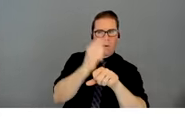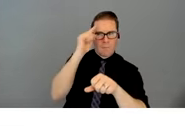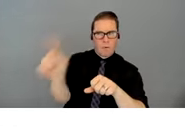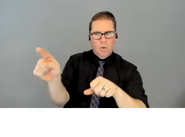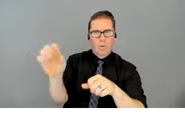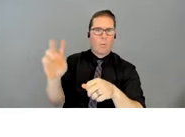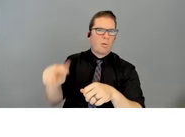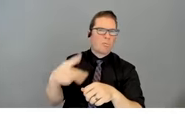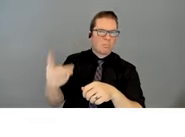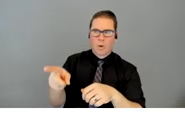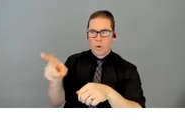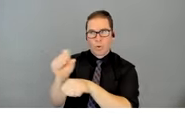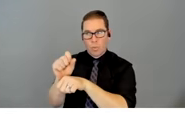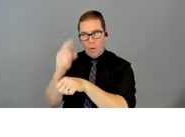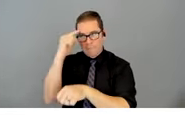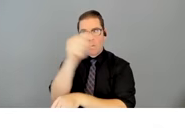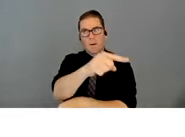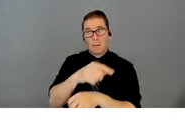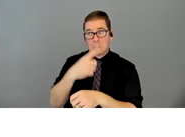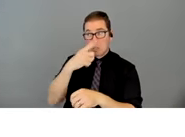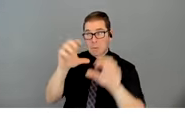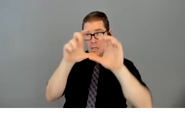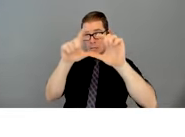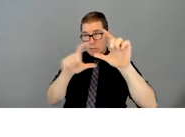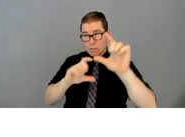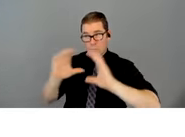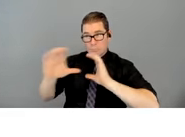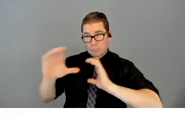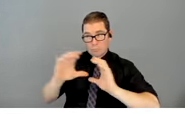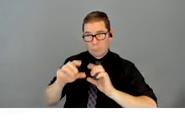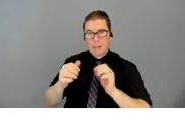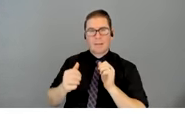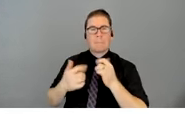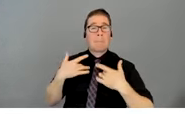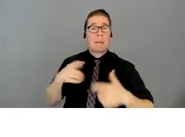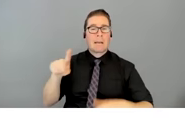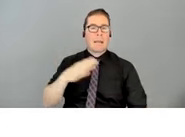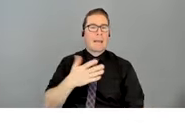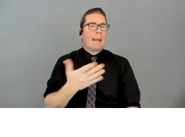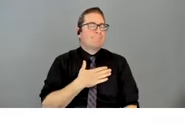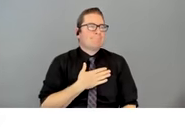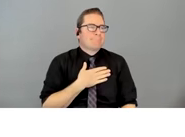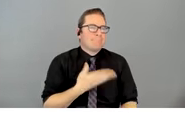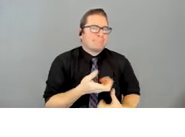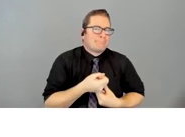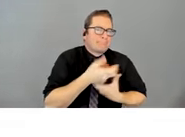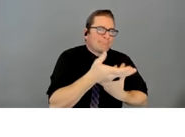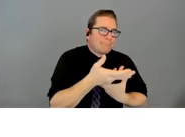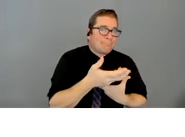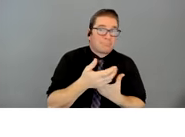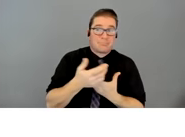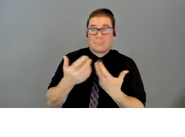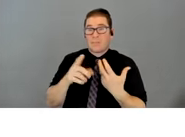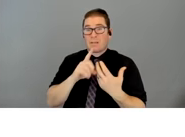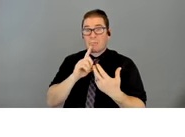we Zoom and have a conversation about this? And most of the time they'll confess, very rarely. And one time they didn't, and they went all